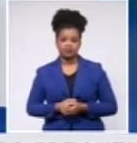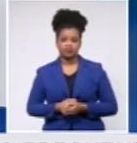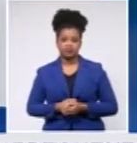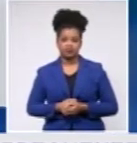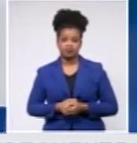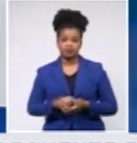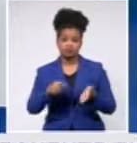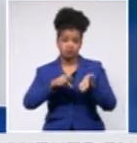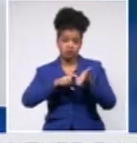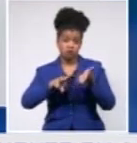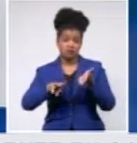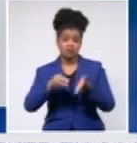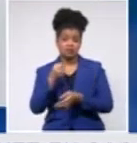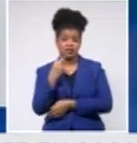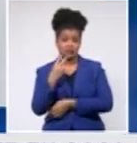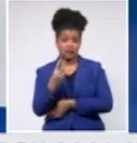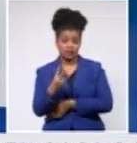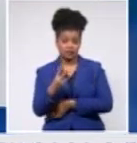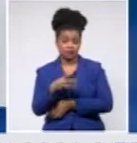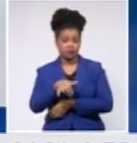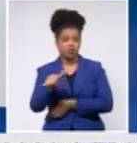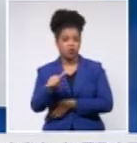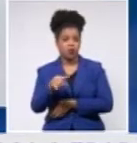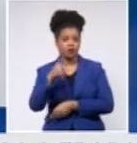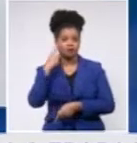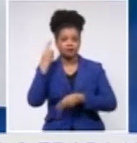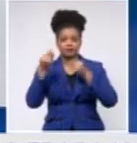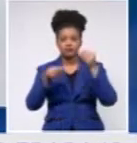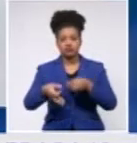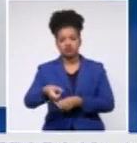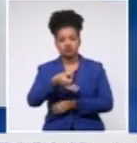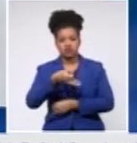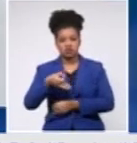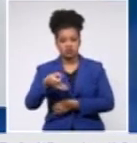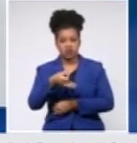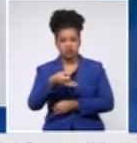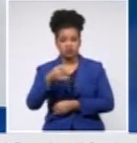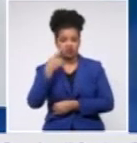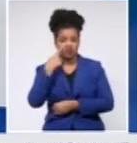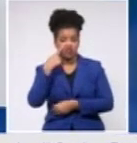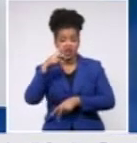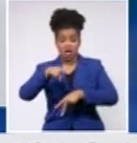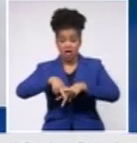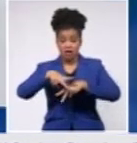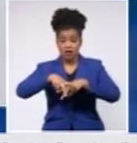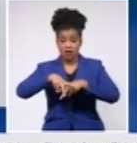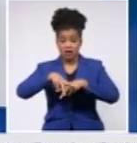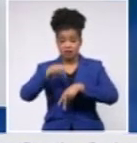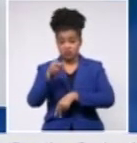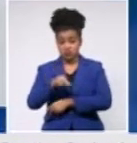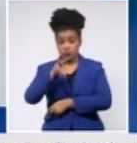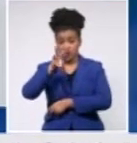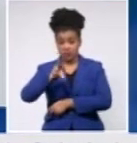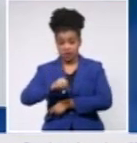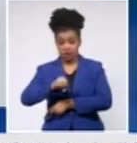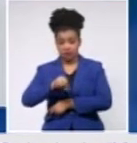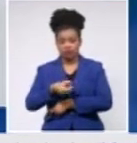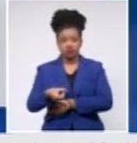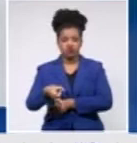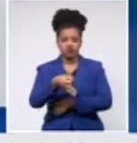of Centro Habana with 5, Cotorro with 4, La